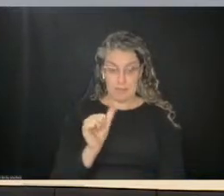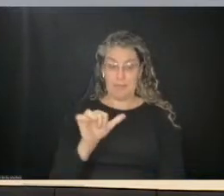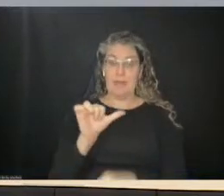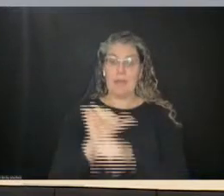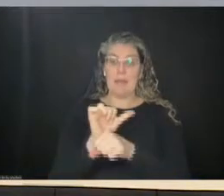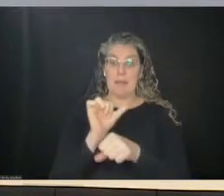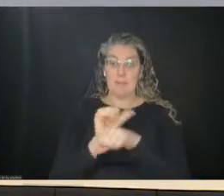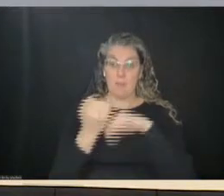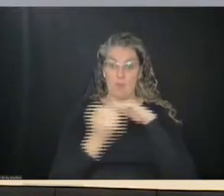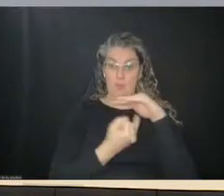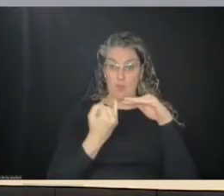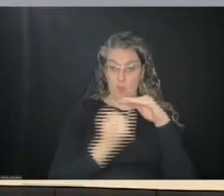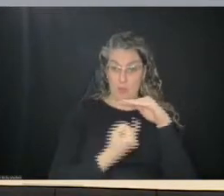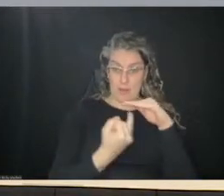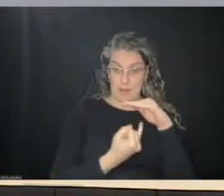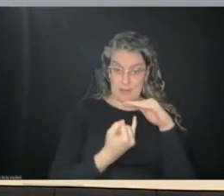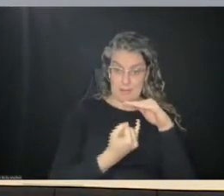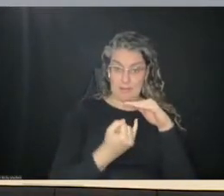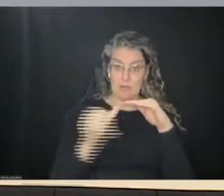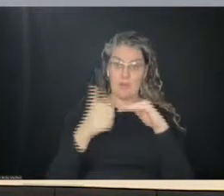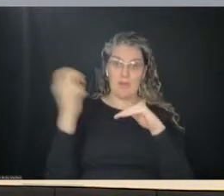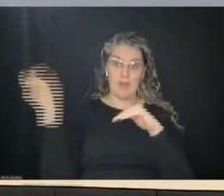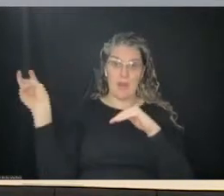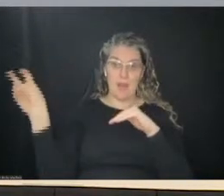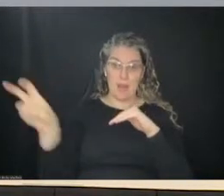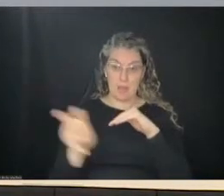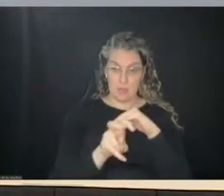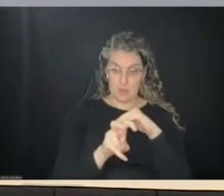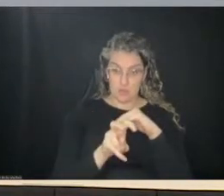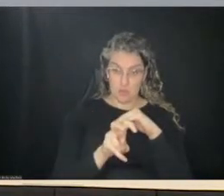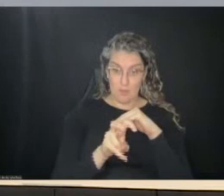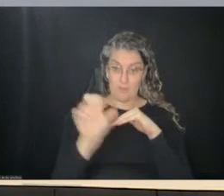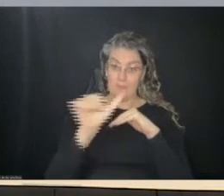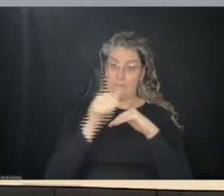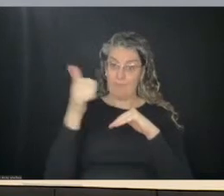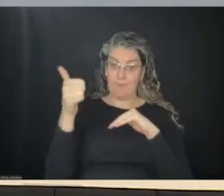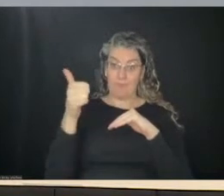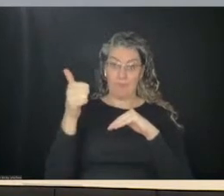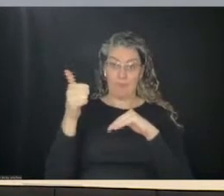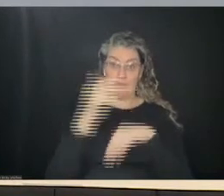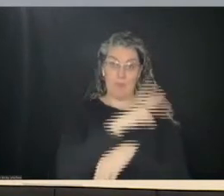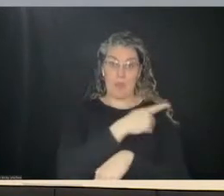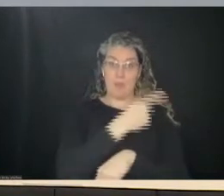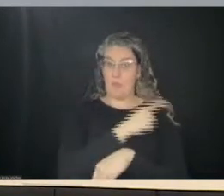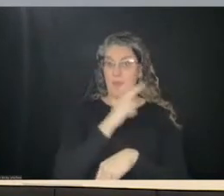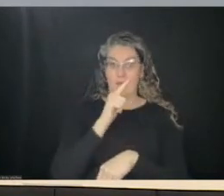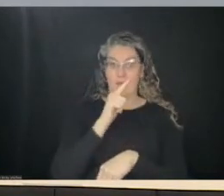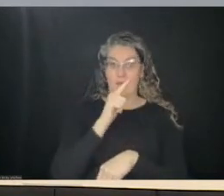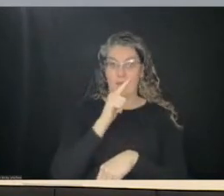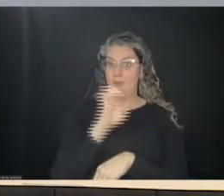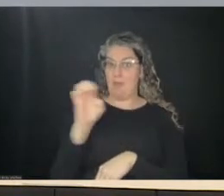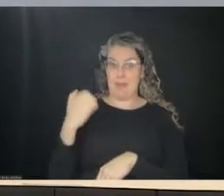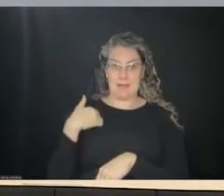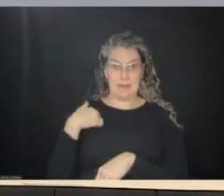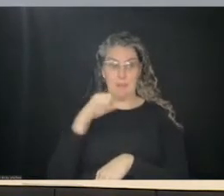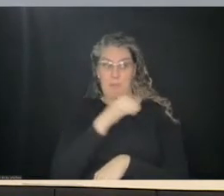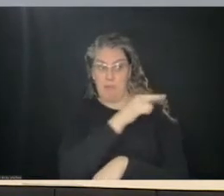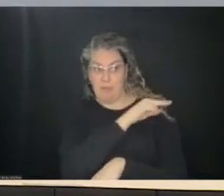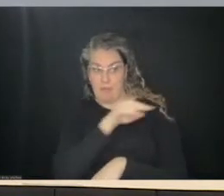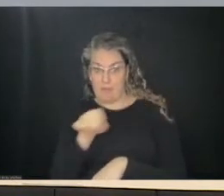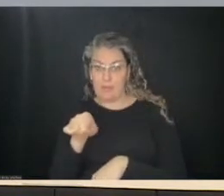isolators and all other travelers approved to come to PEI from outside Atlantic Canada, regardless of their vaccine